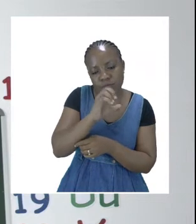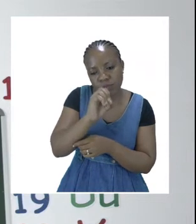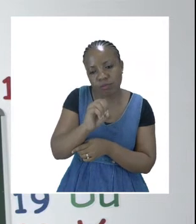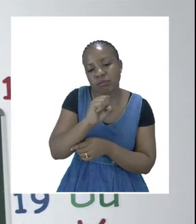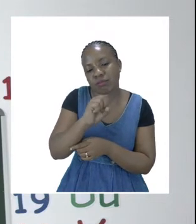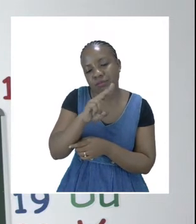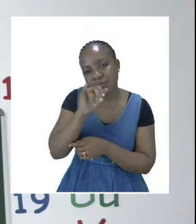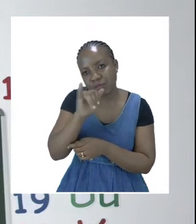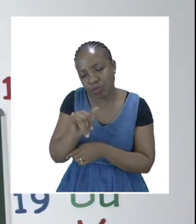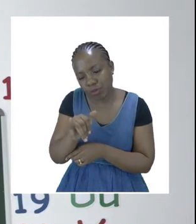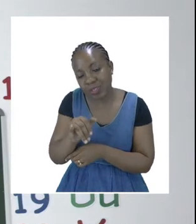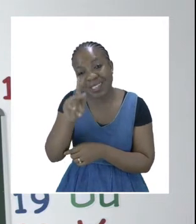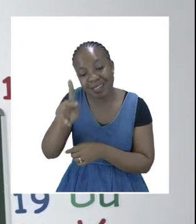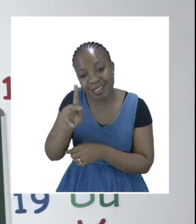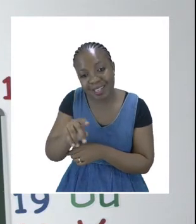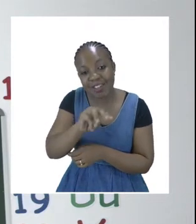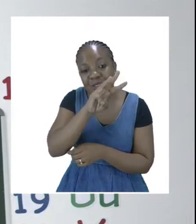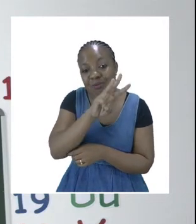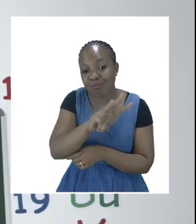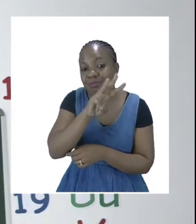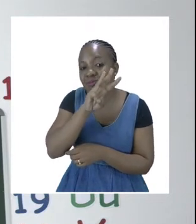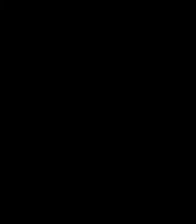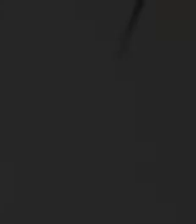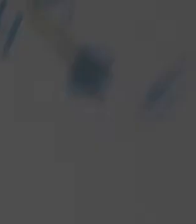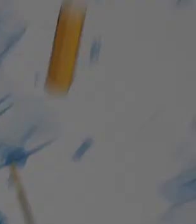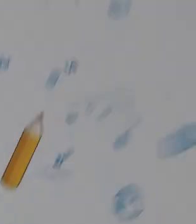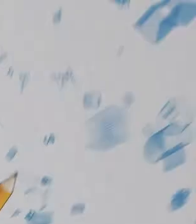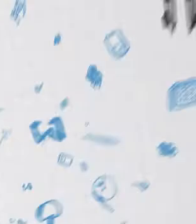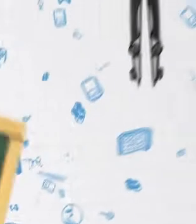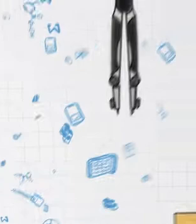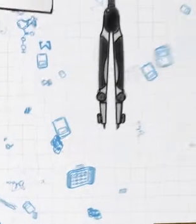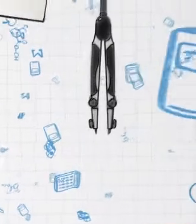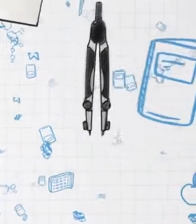our website, Zoshi Online.